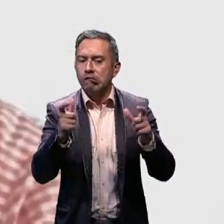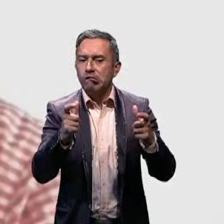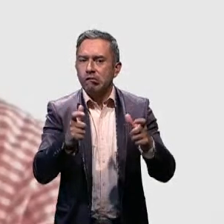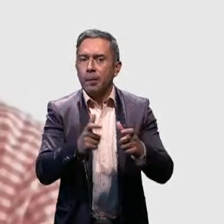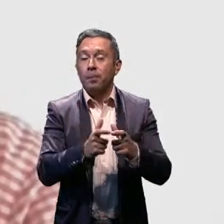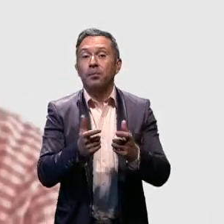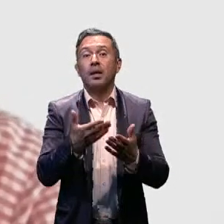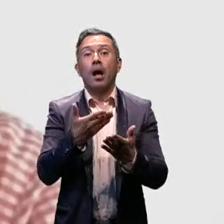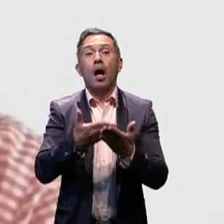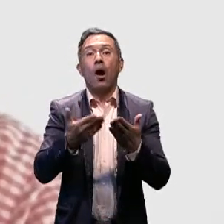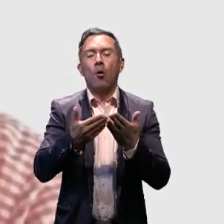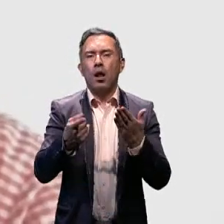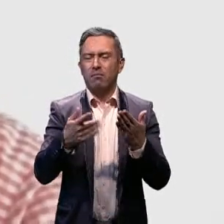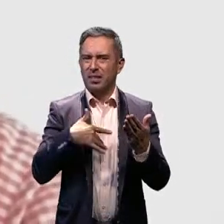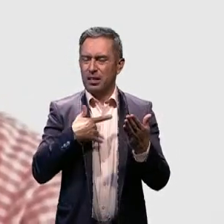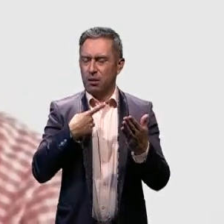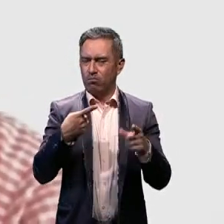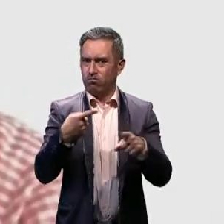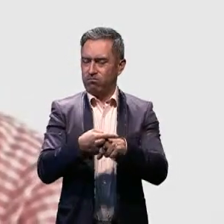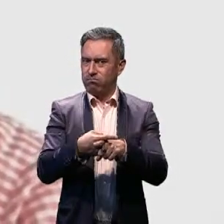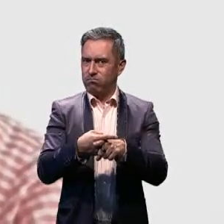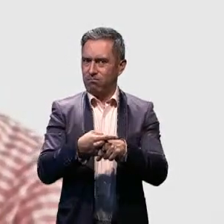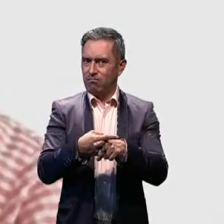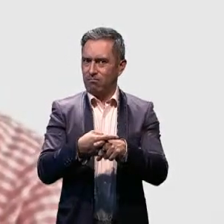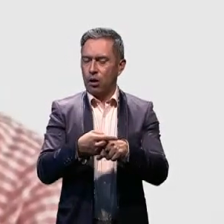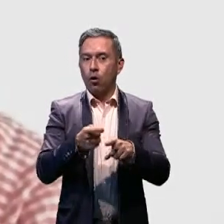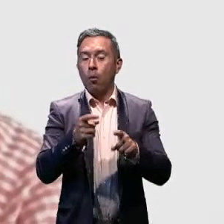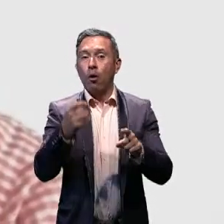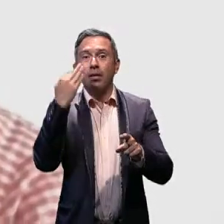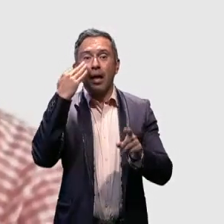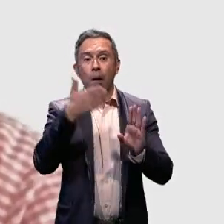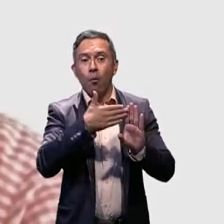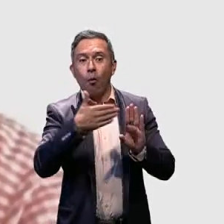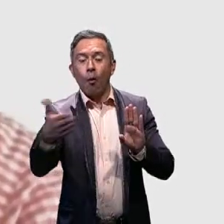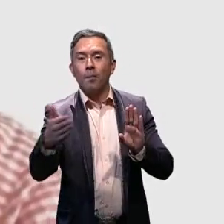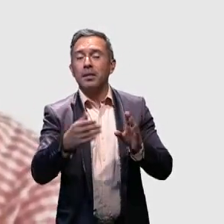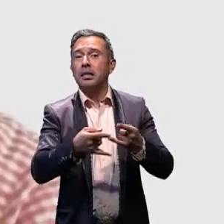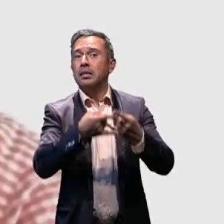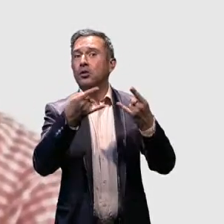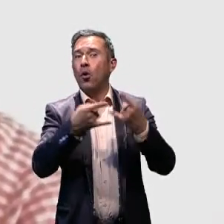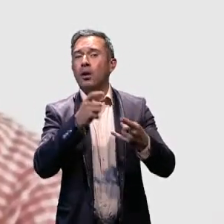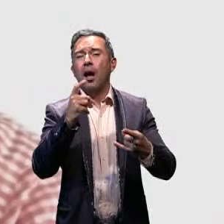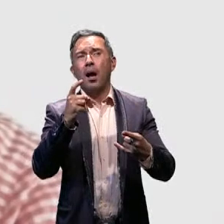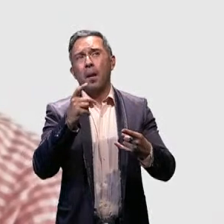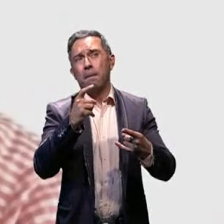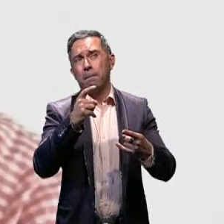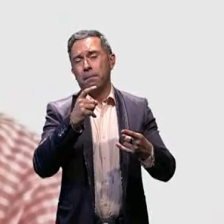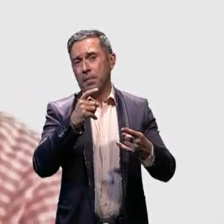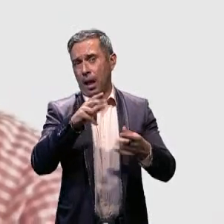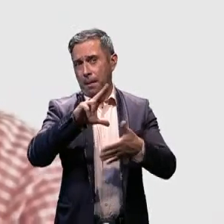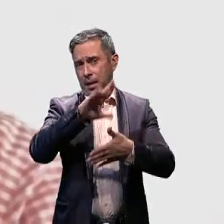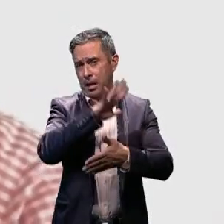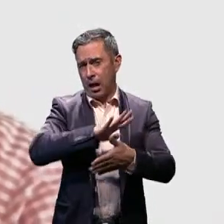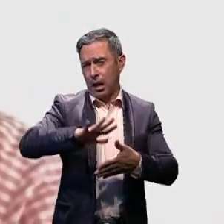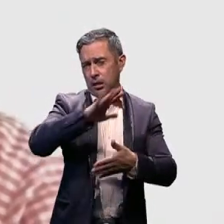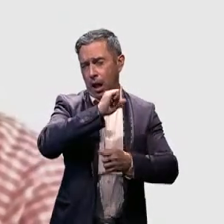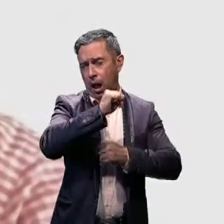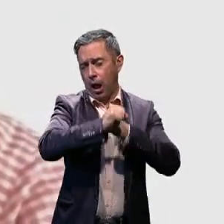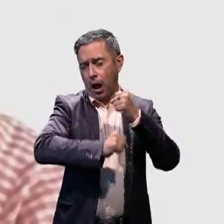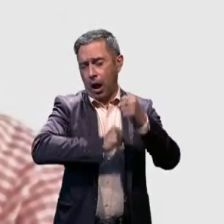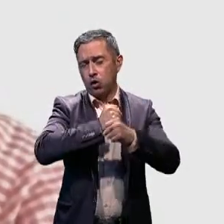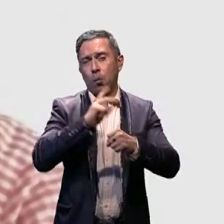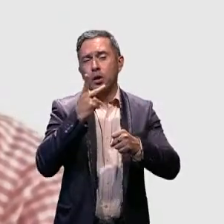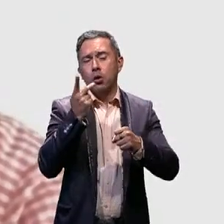Una era of threats. And there is a paradox. The era that